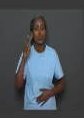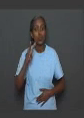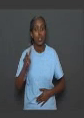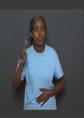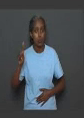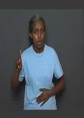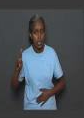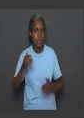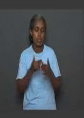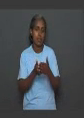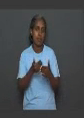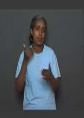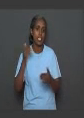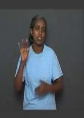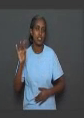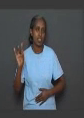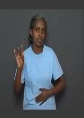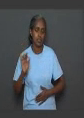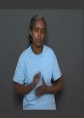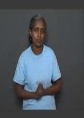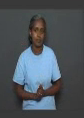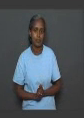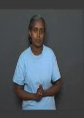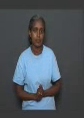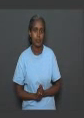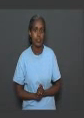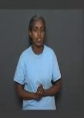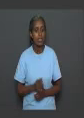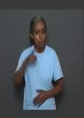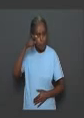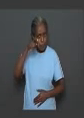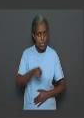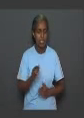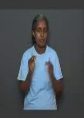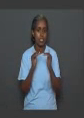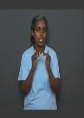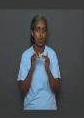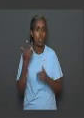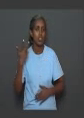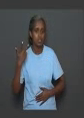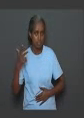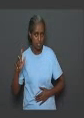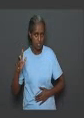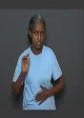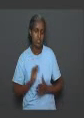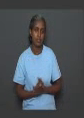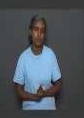21 minus 8. It must be equal to